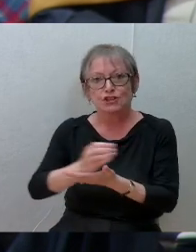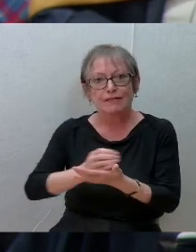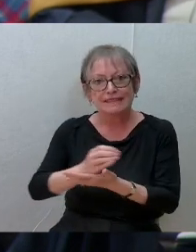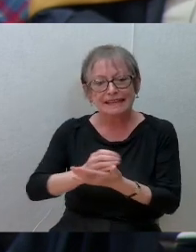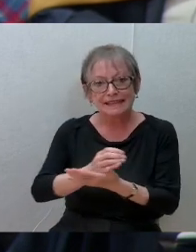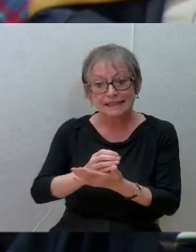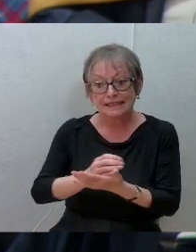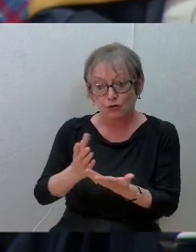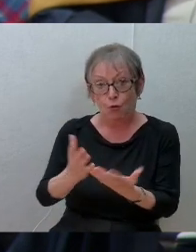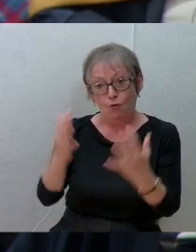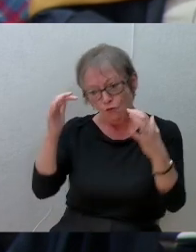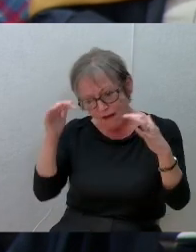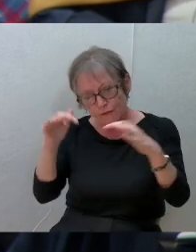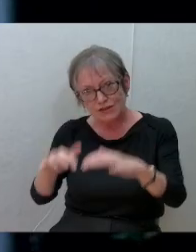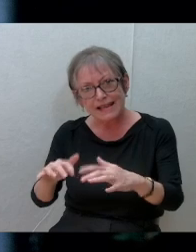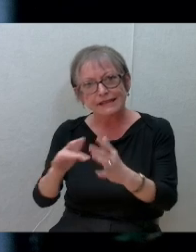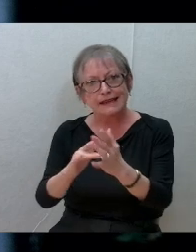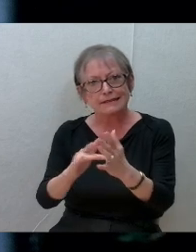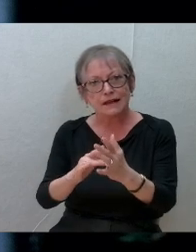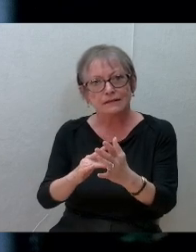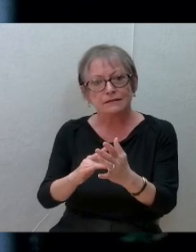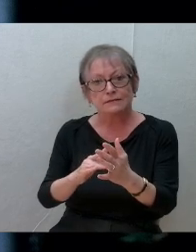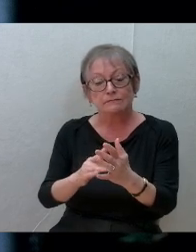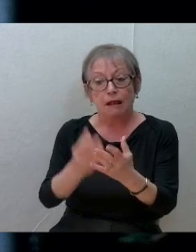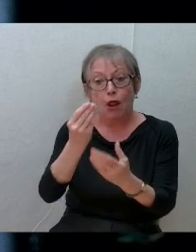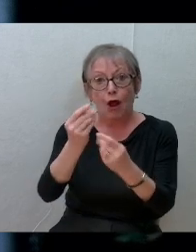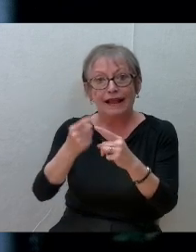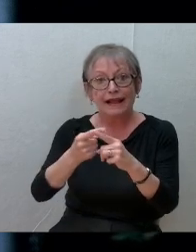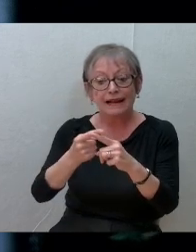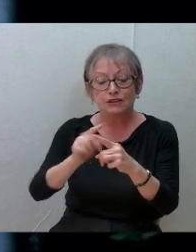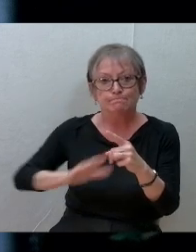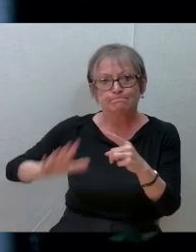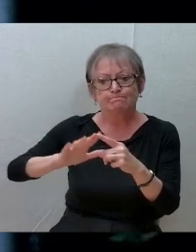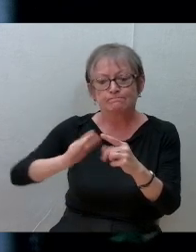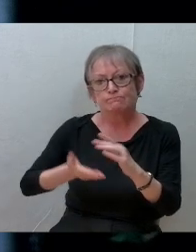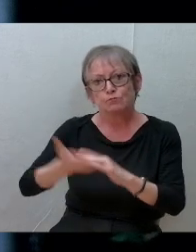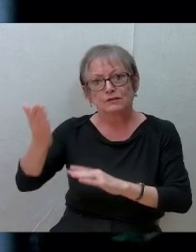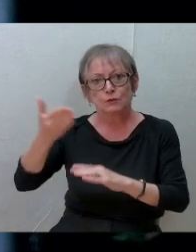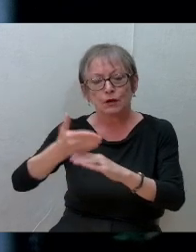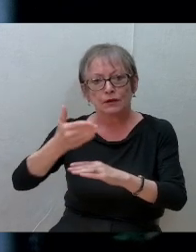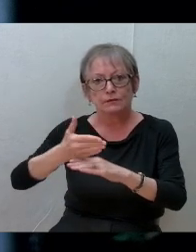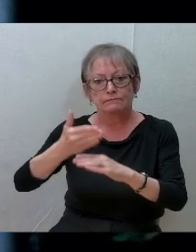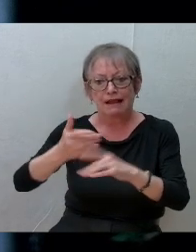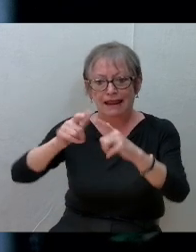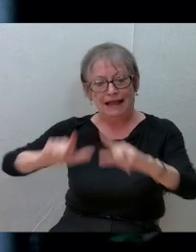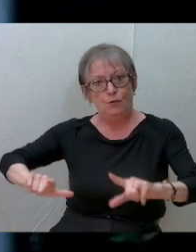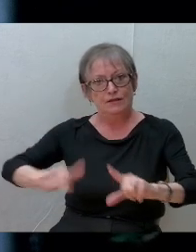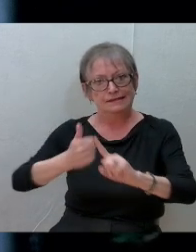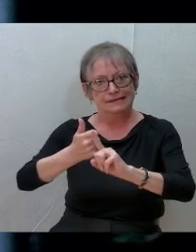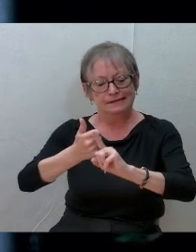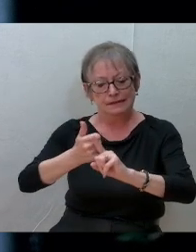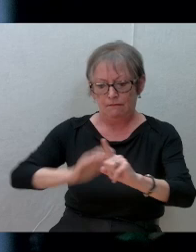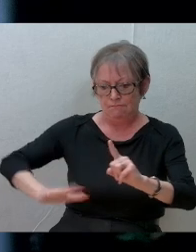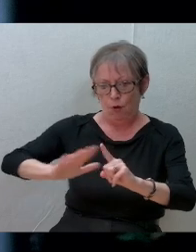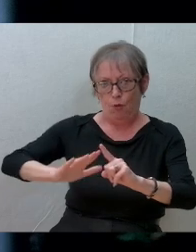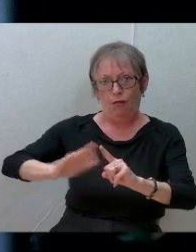and Migration Centre. After learning English at the local college, he went to work as a language assistant in a local